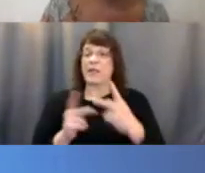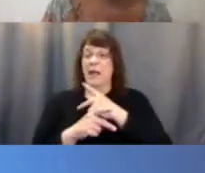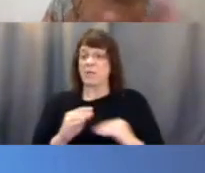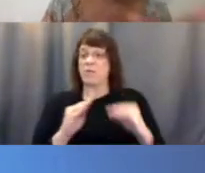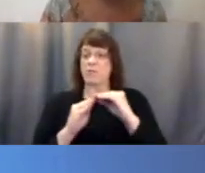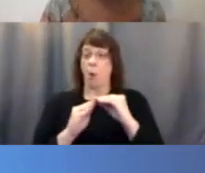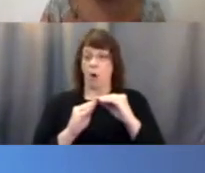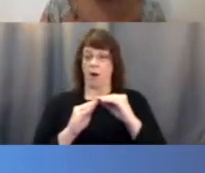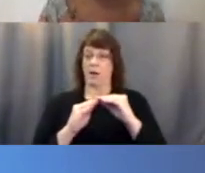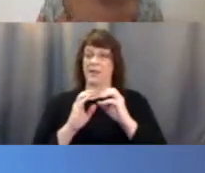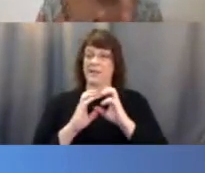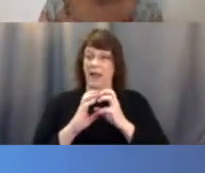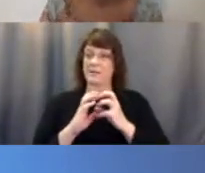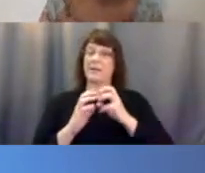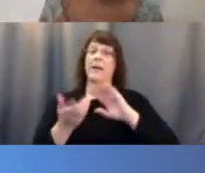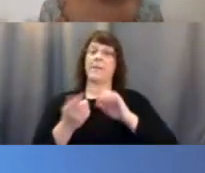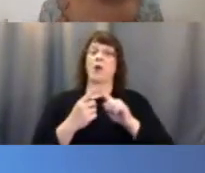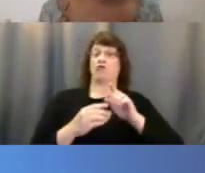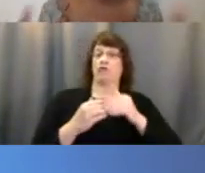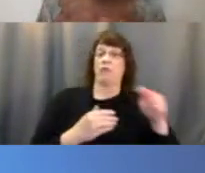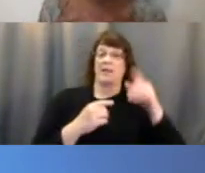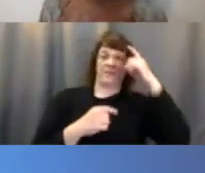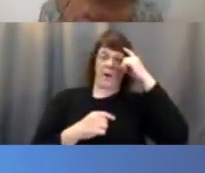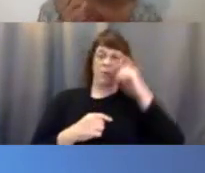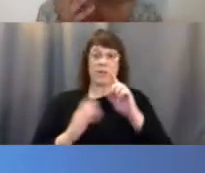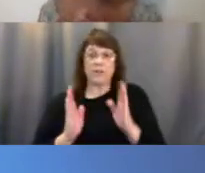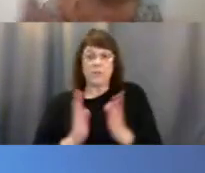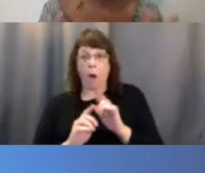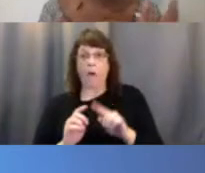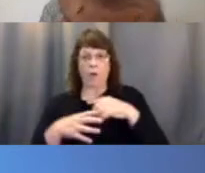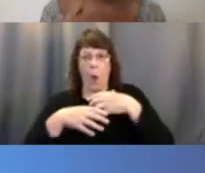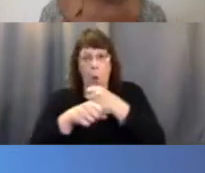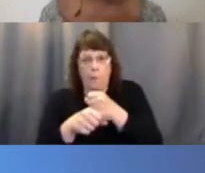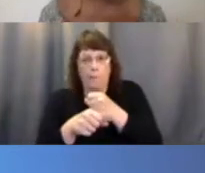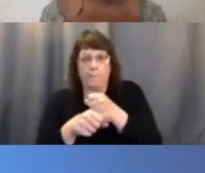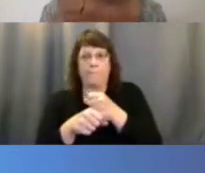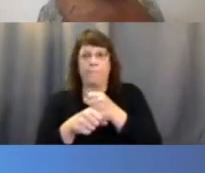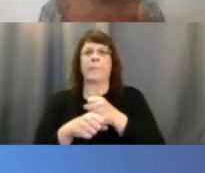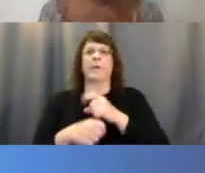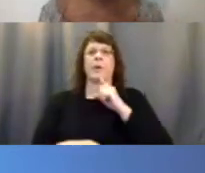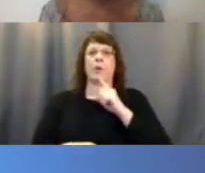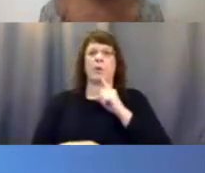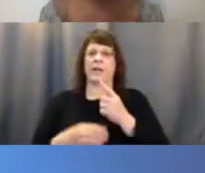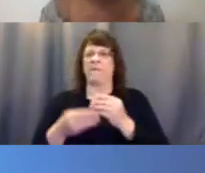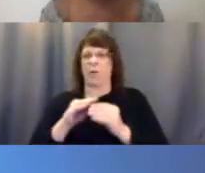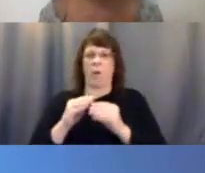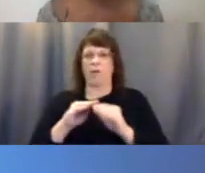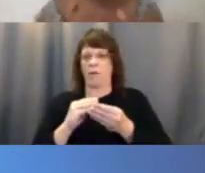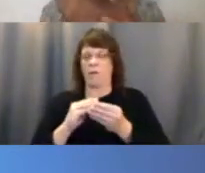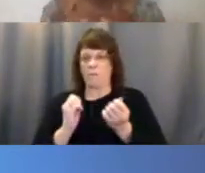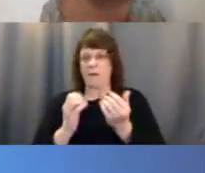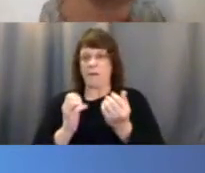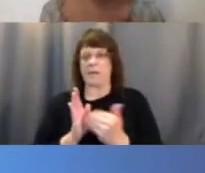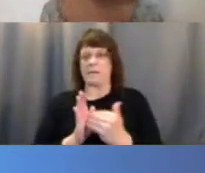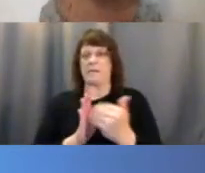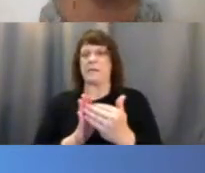the entire rest of the brain. So it's super small, but it's just very compact, extremely folded over and over again, which makes a really